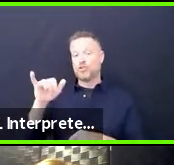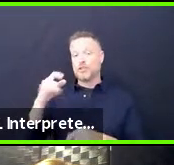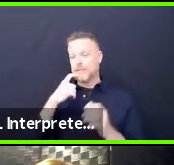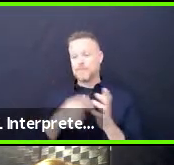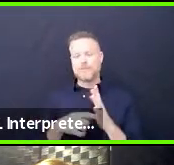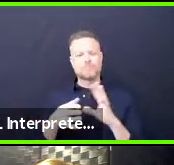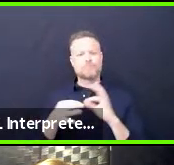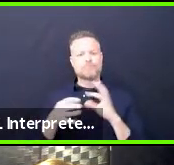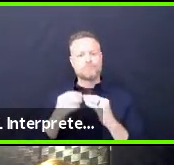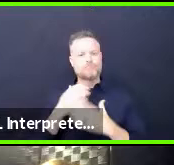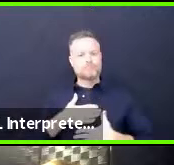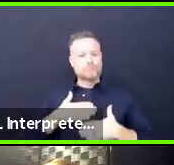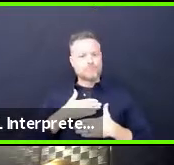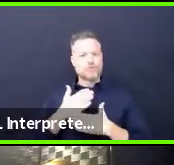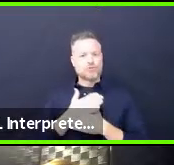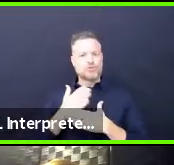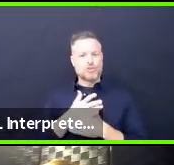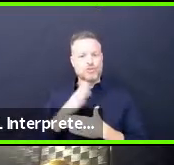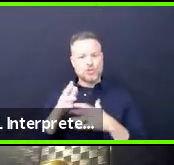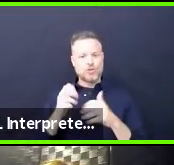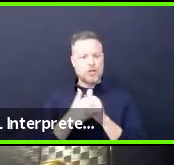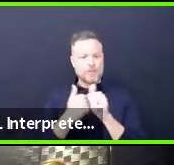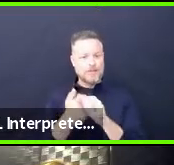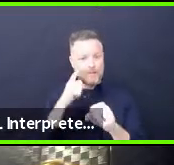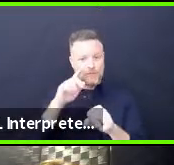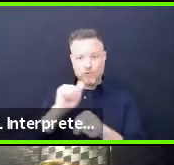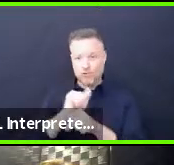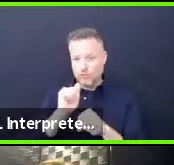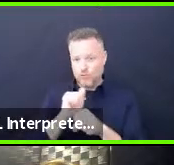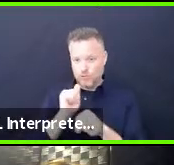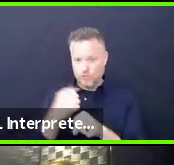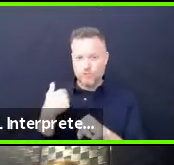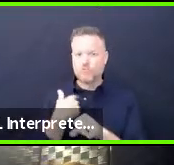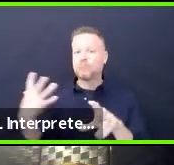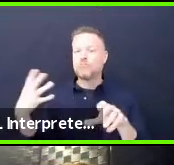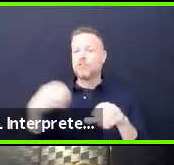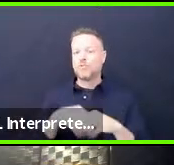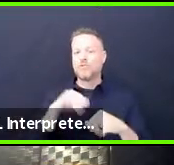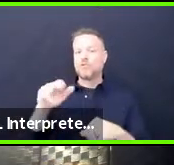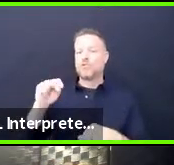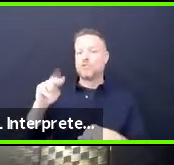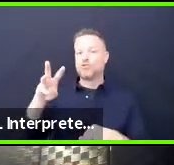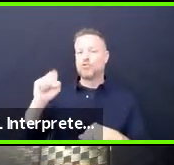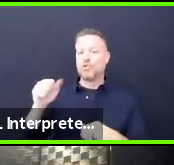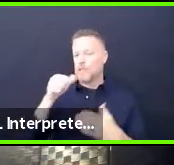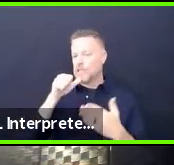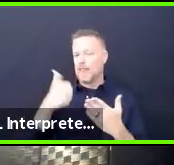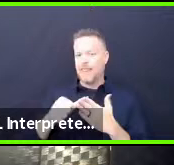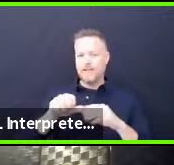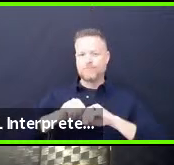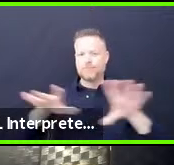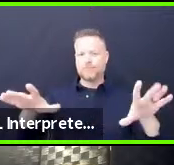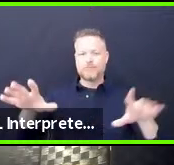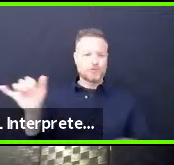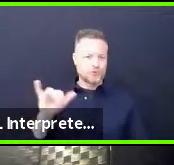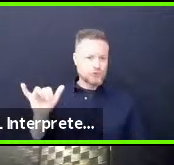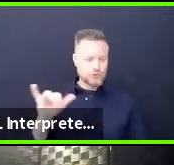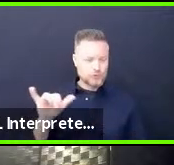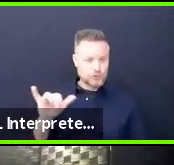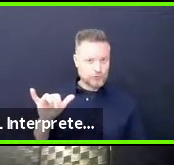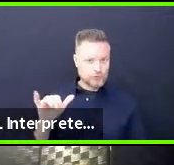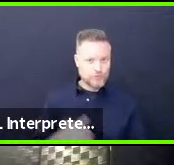any updates to your work with us, and we will include a newsletter that we're going to start to send out between the COVID meetings. So with